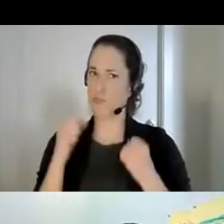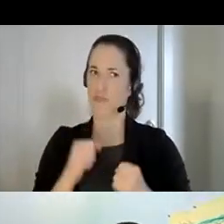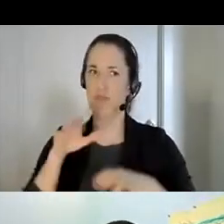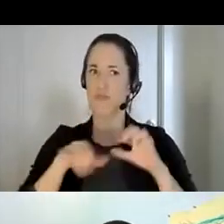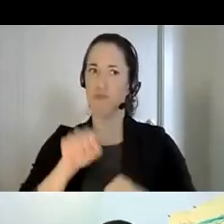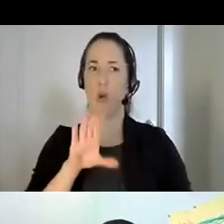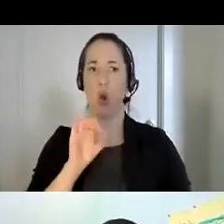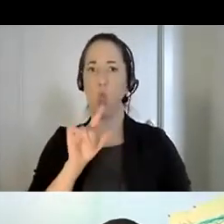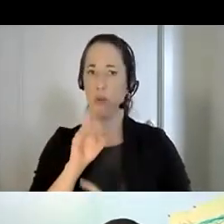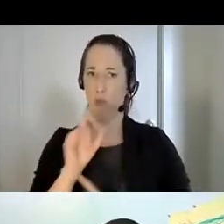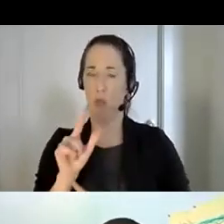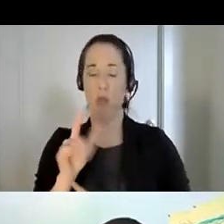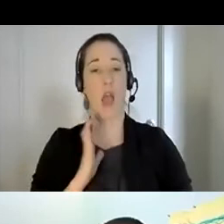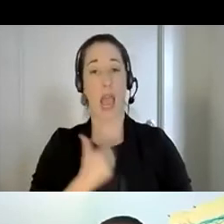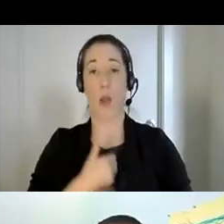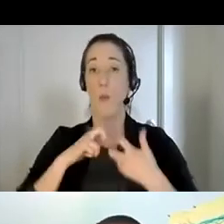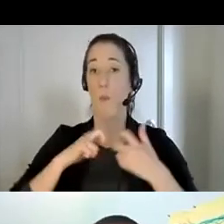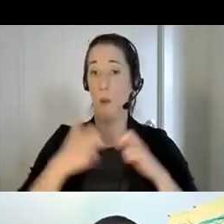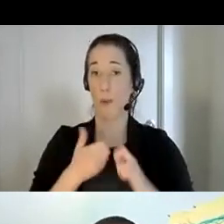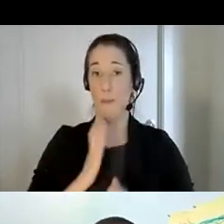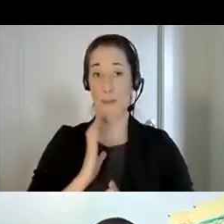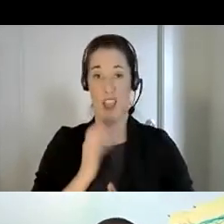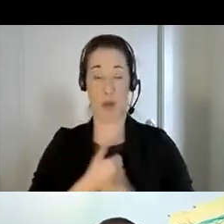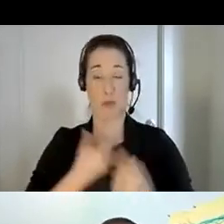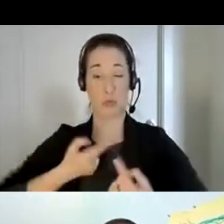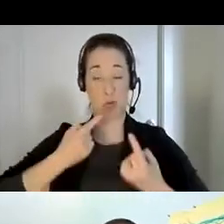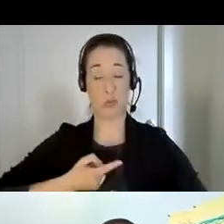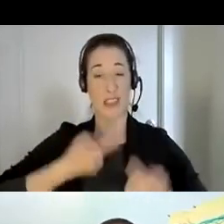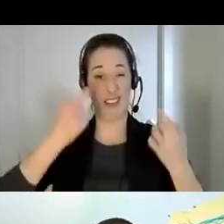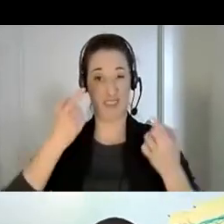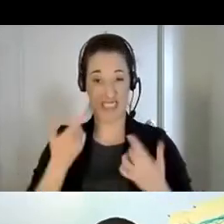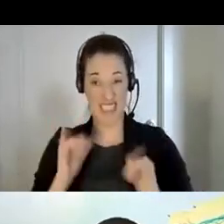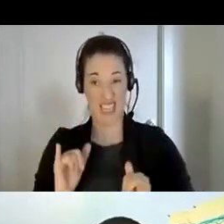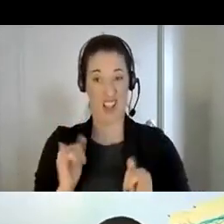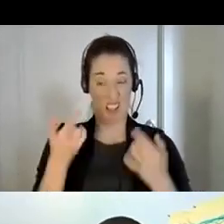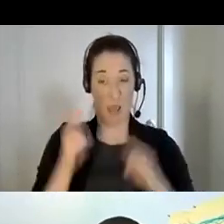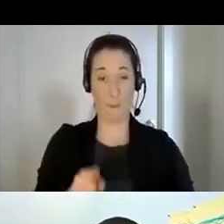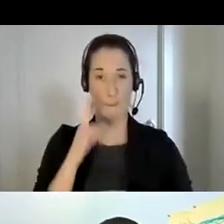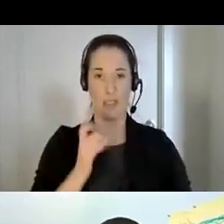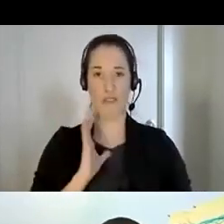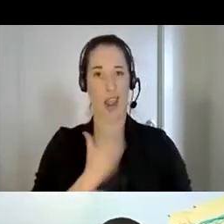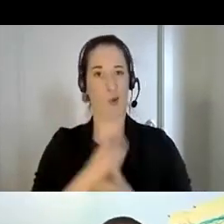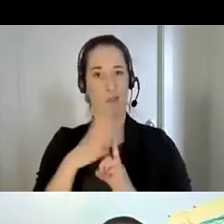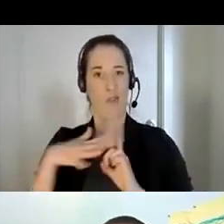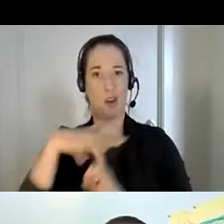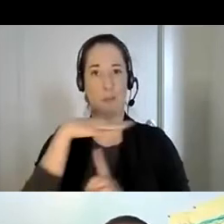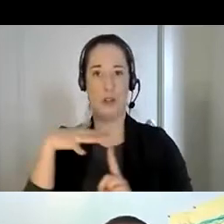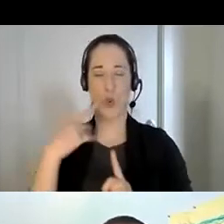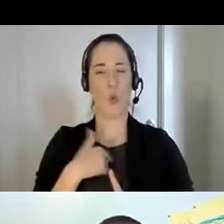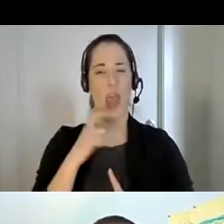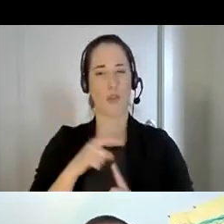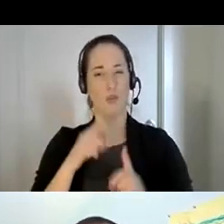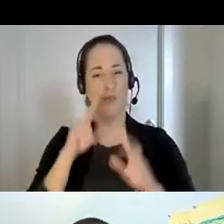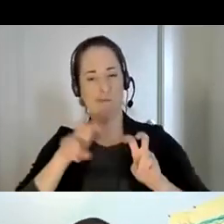struggles exist because of oppressive environments. So we must look at extra individual factors, historical